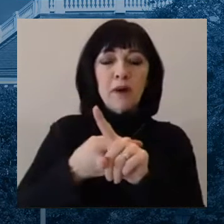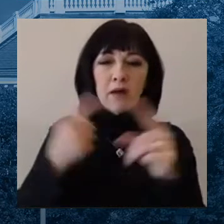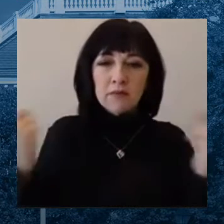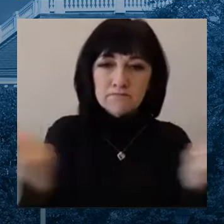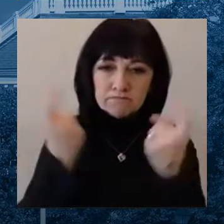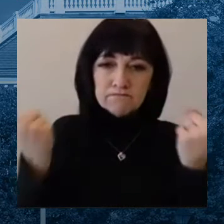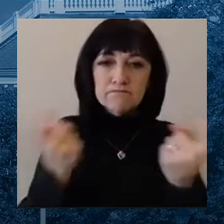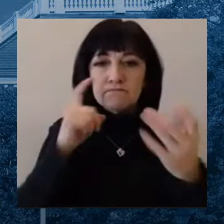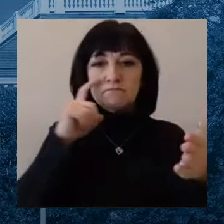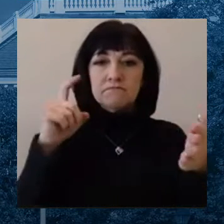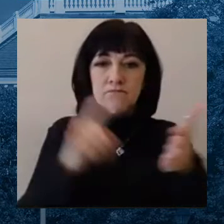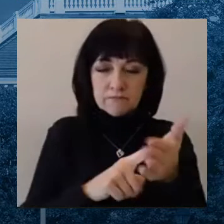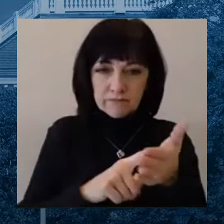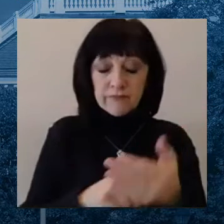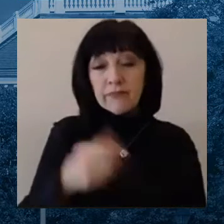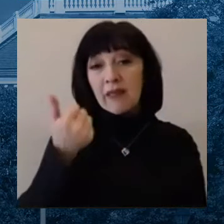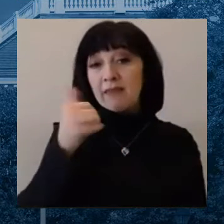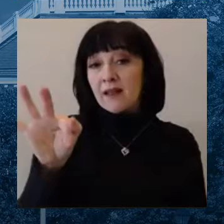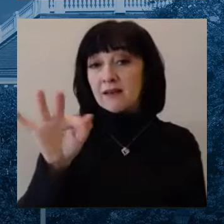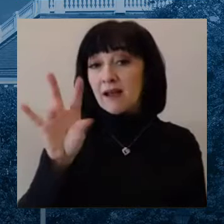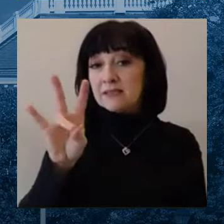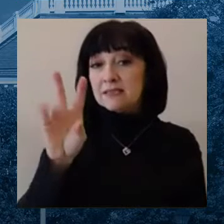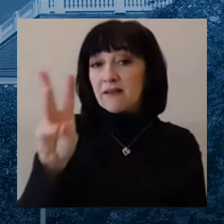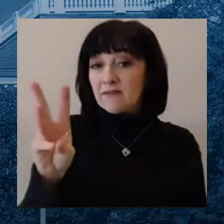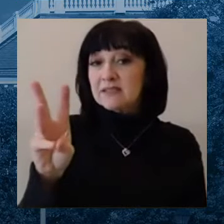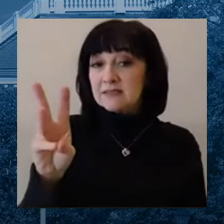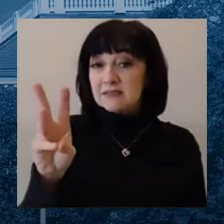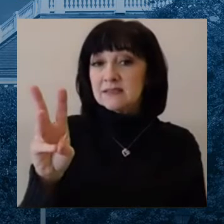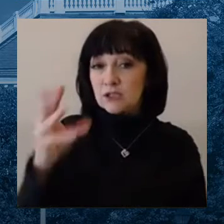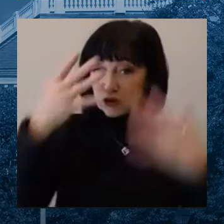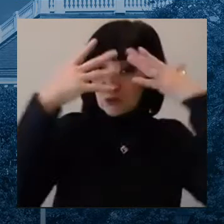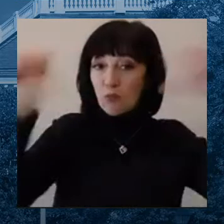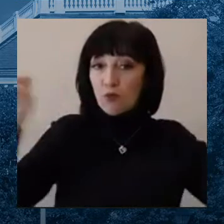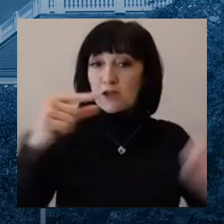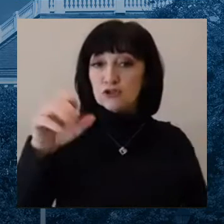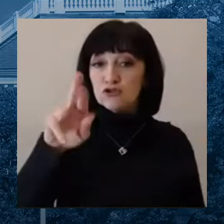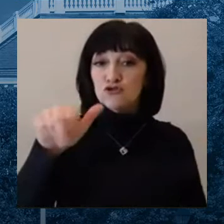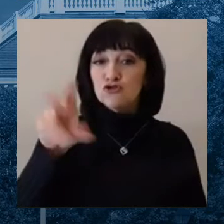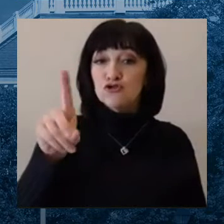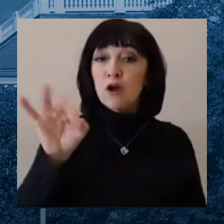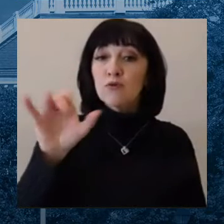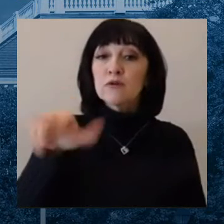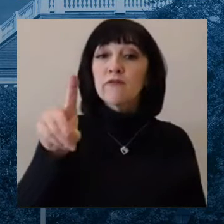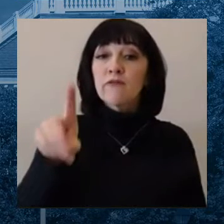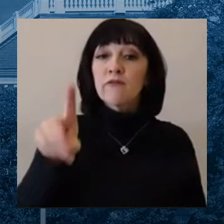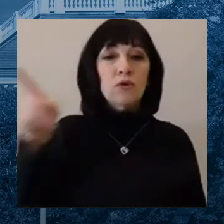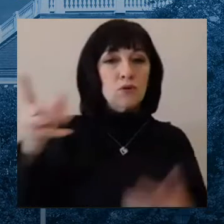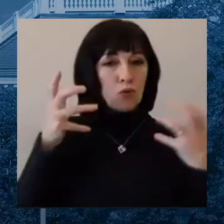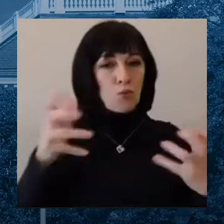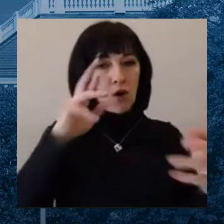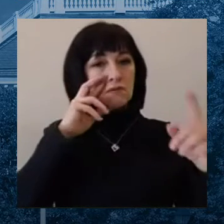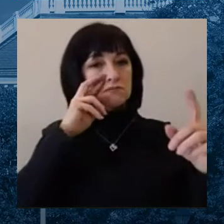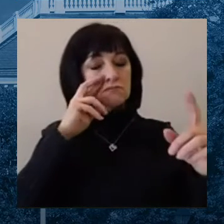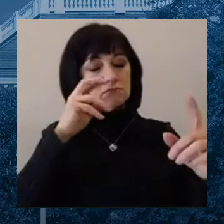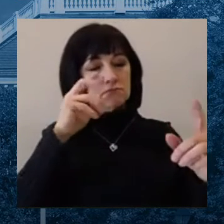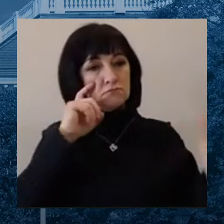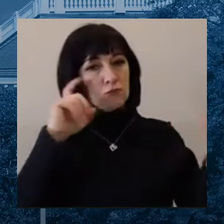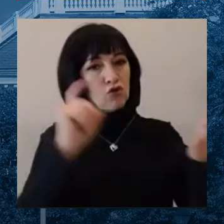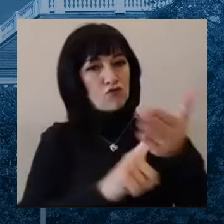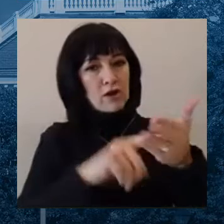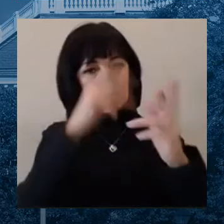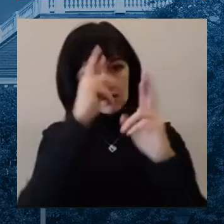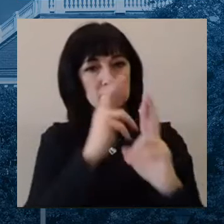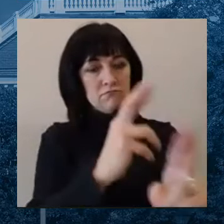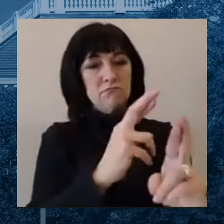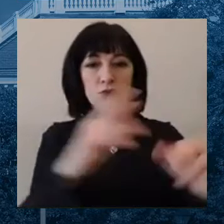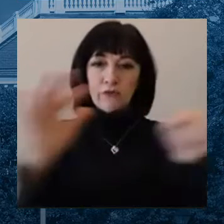1976, President Gerald Ford decreed Black History Month a national observance to honor the 2